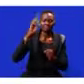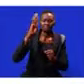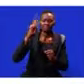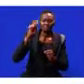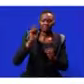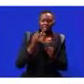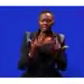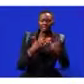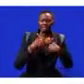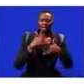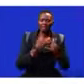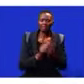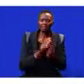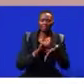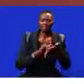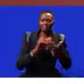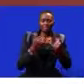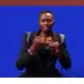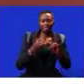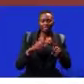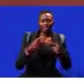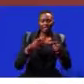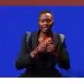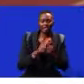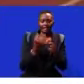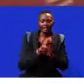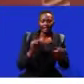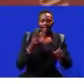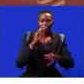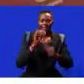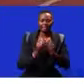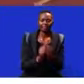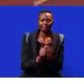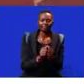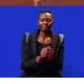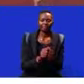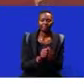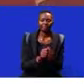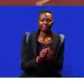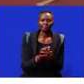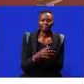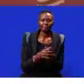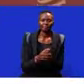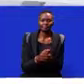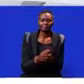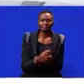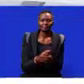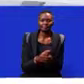debts, and we are trying to clear them. Maslin Odero, Kala TV, Homabay County.